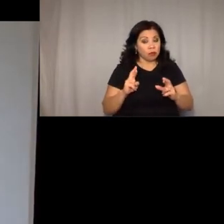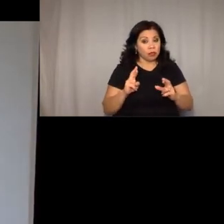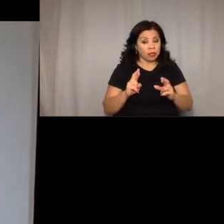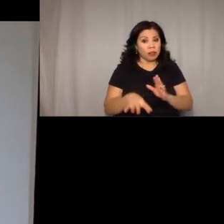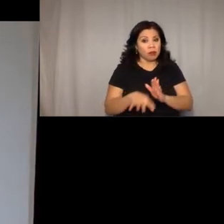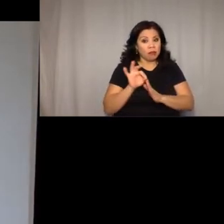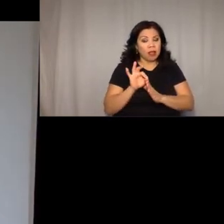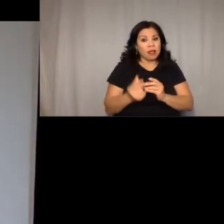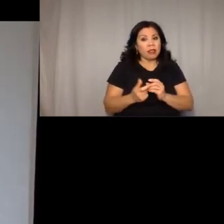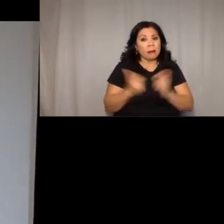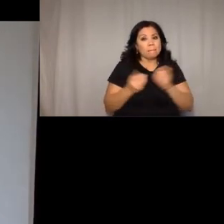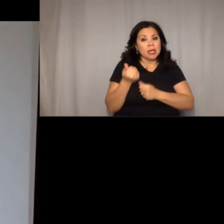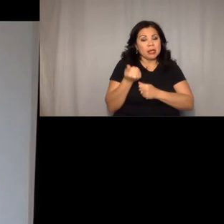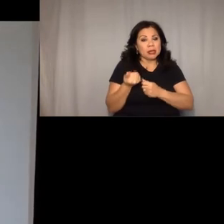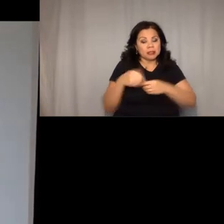have in common first.